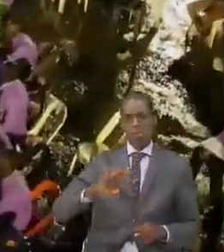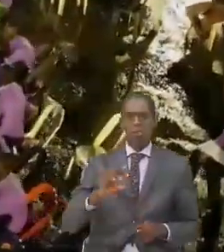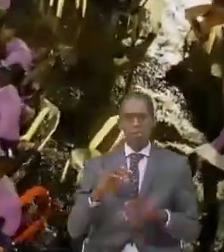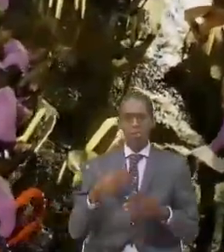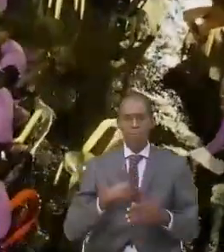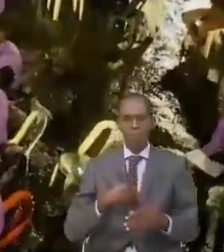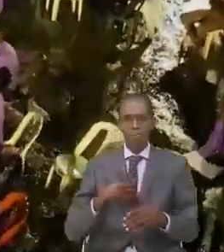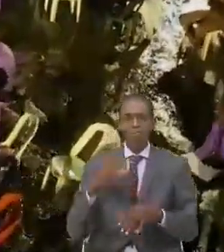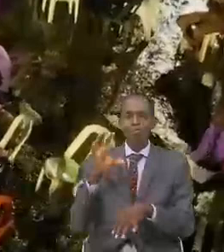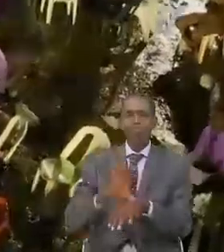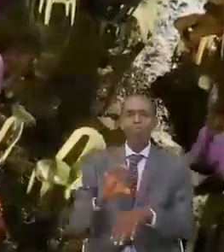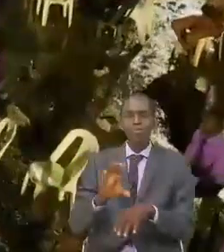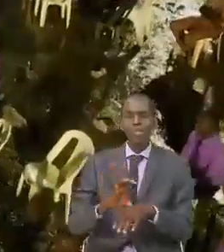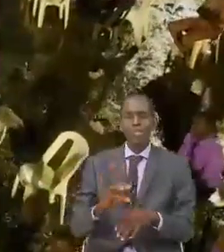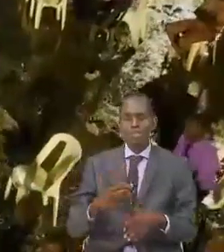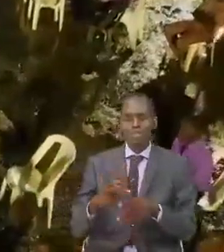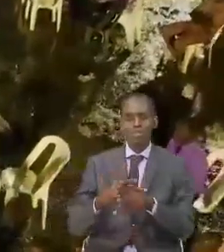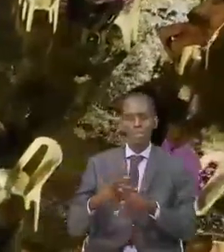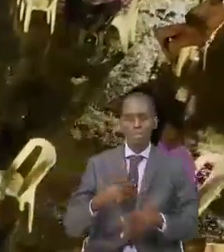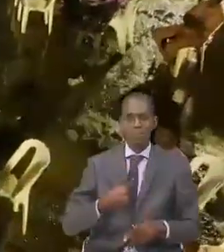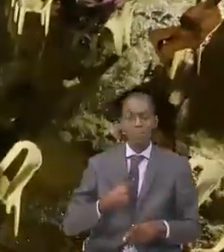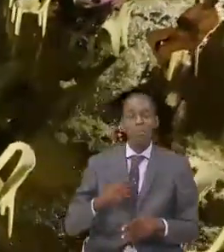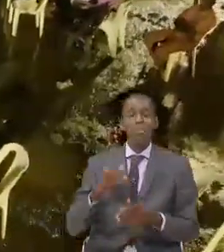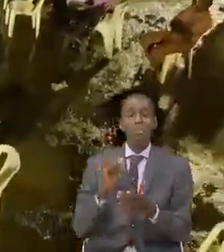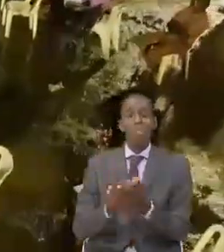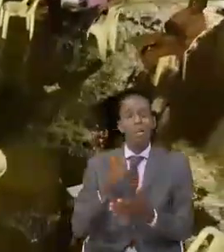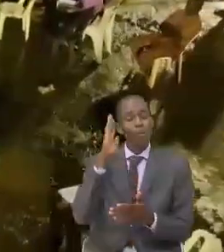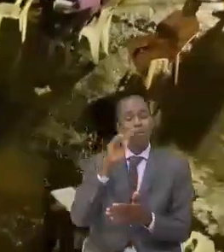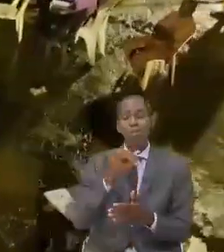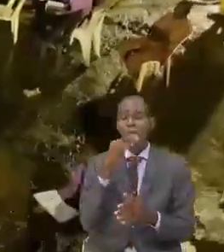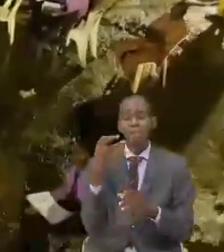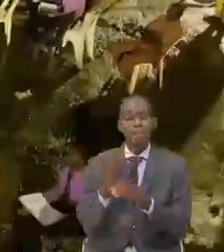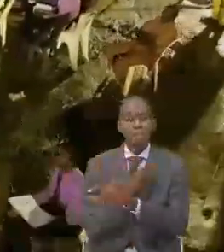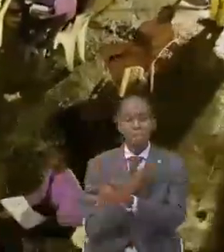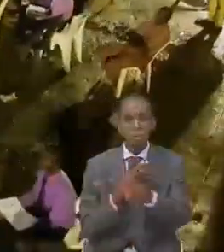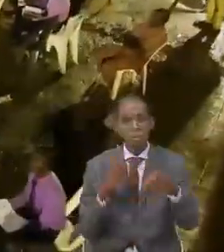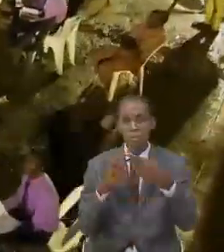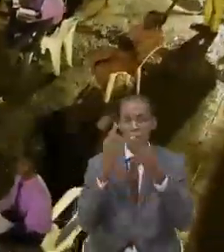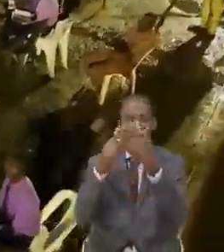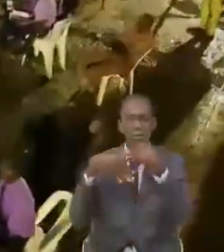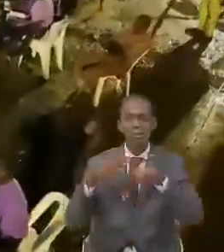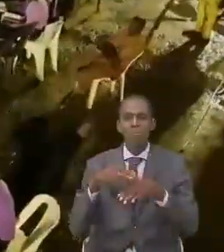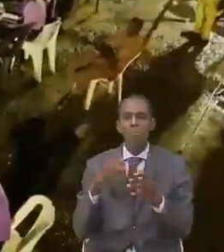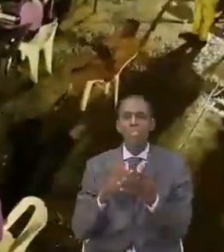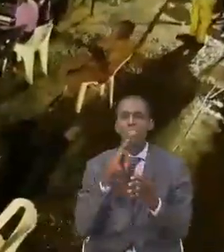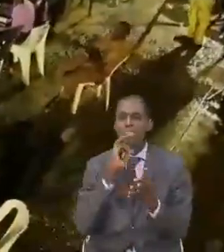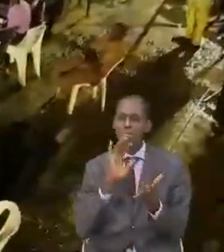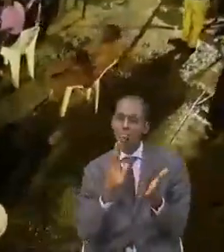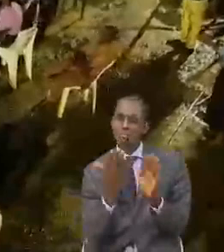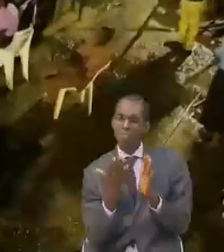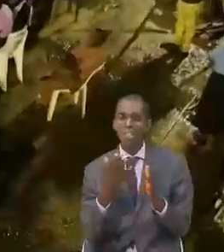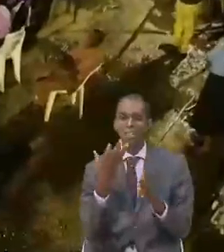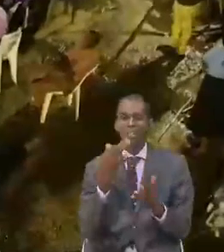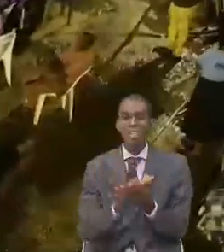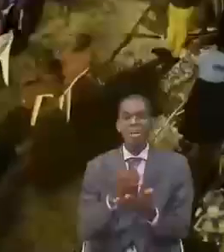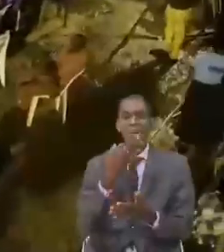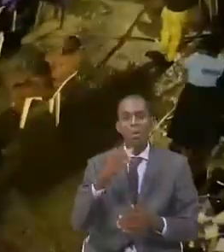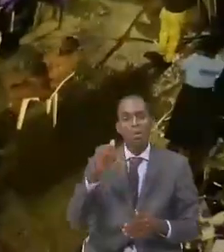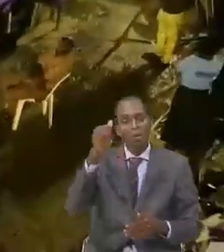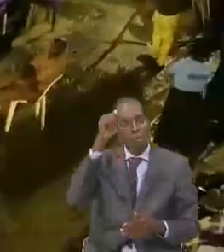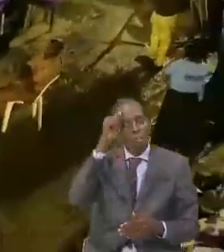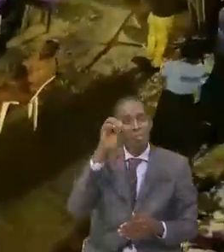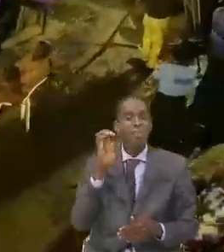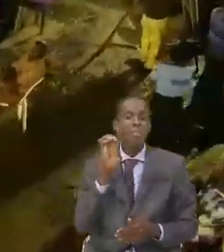That kind of garment, religious garment, churchianity, will not take you to heaven. It is like